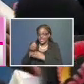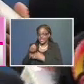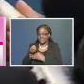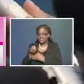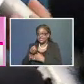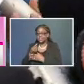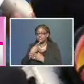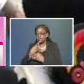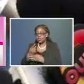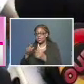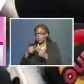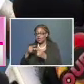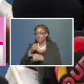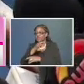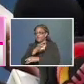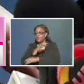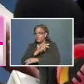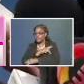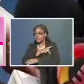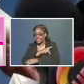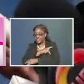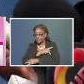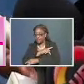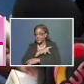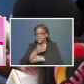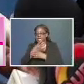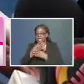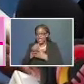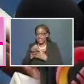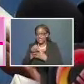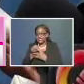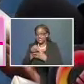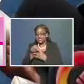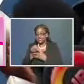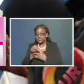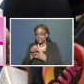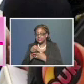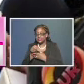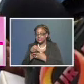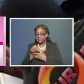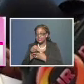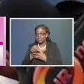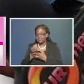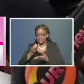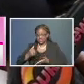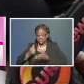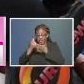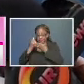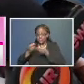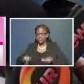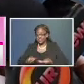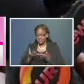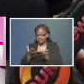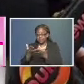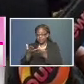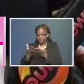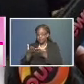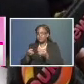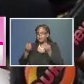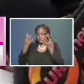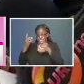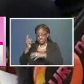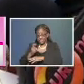57,330 doses of Pfizer. And PAHO has been able to assist with the delivery of these much-needed